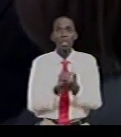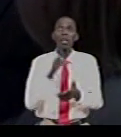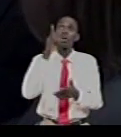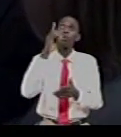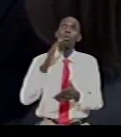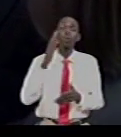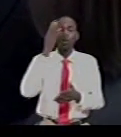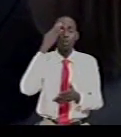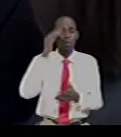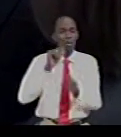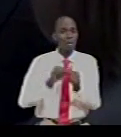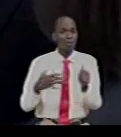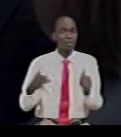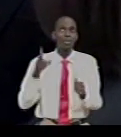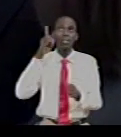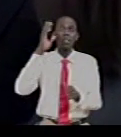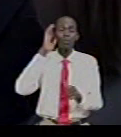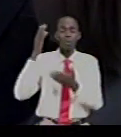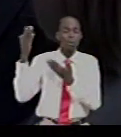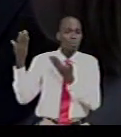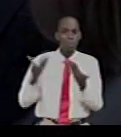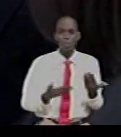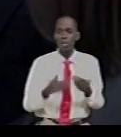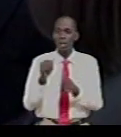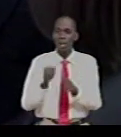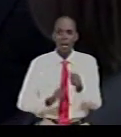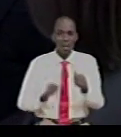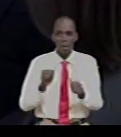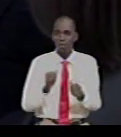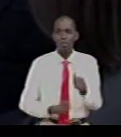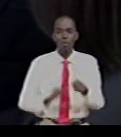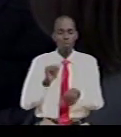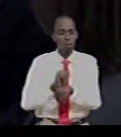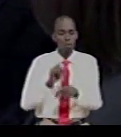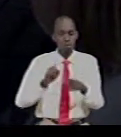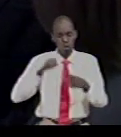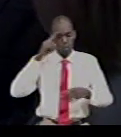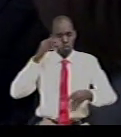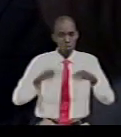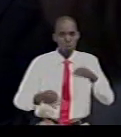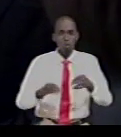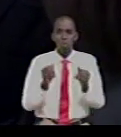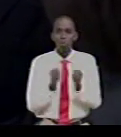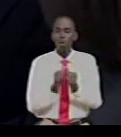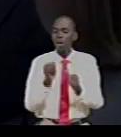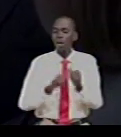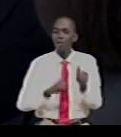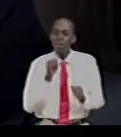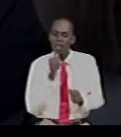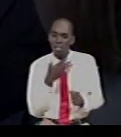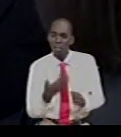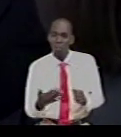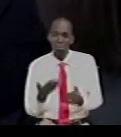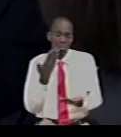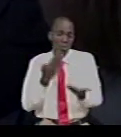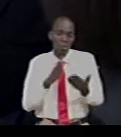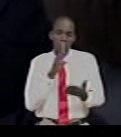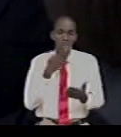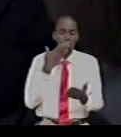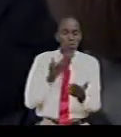into judgment with every secret thing, whether it be good or whether it